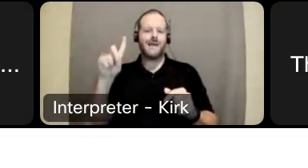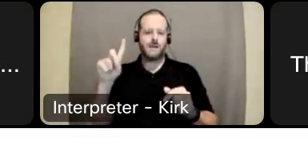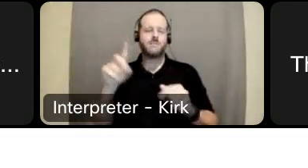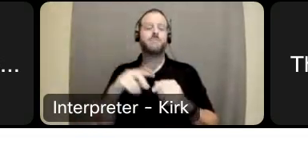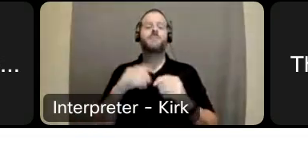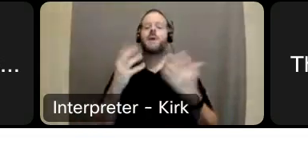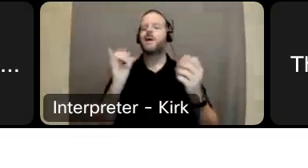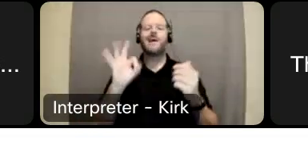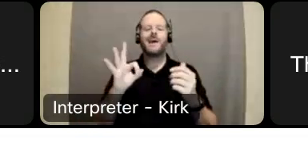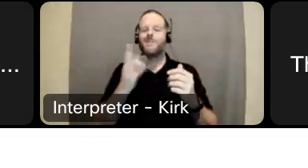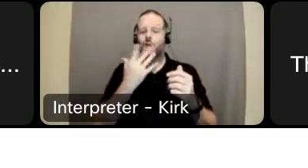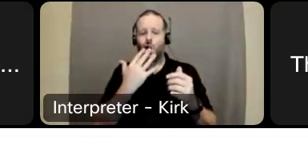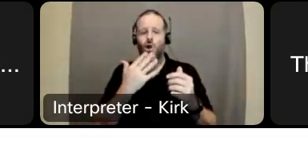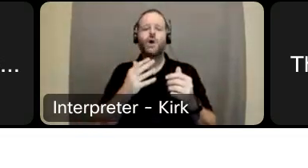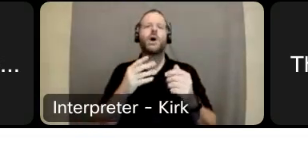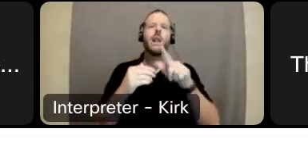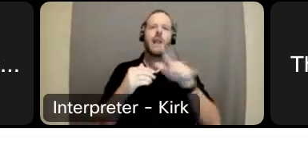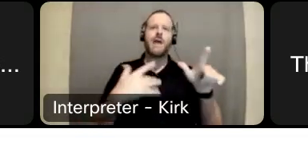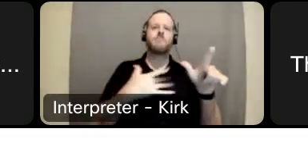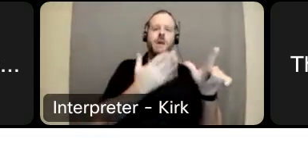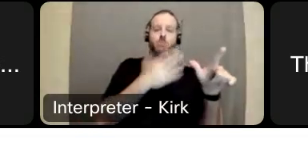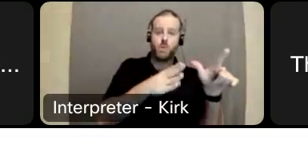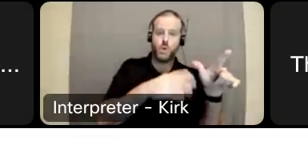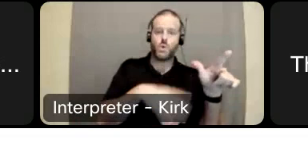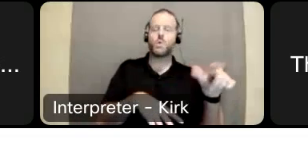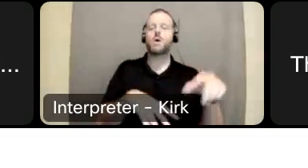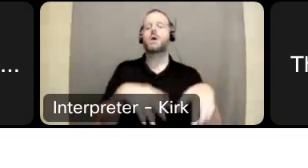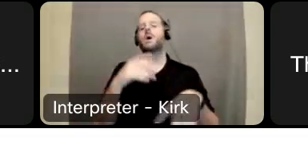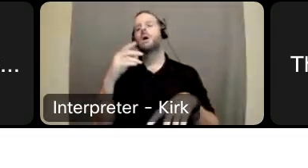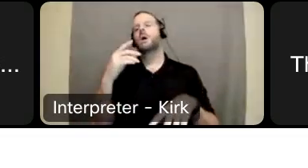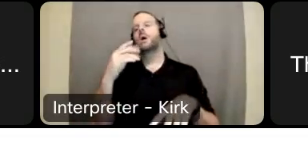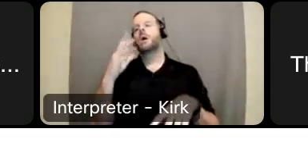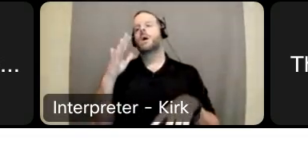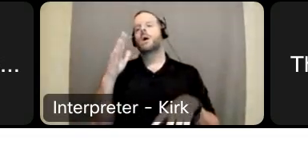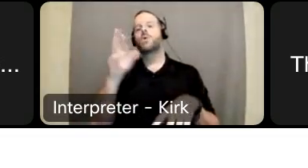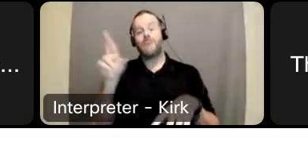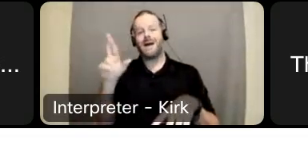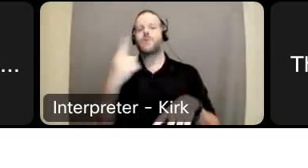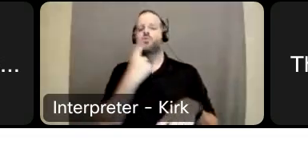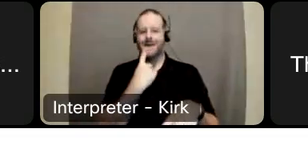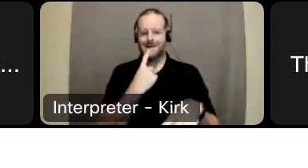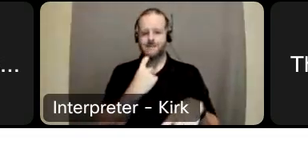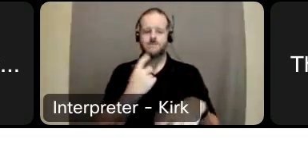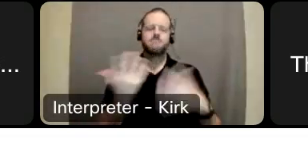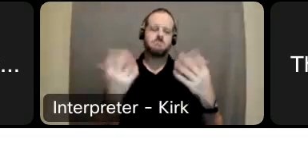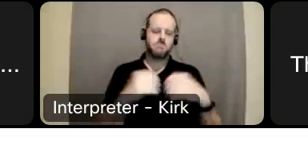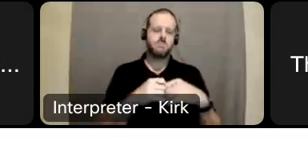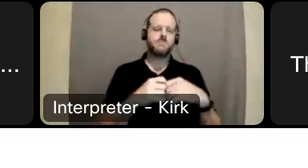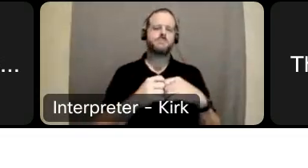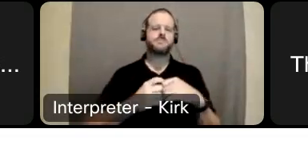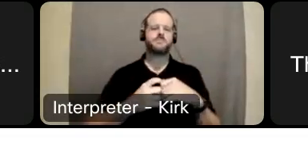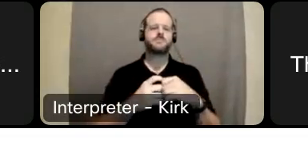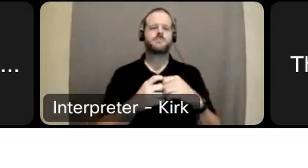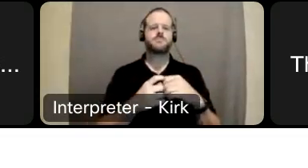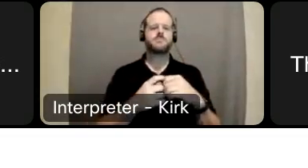color, X's or the left side will be in blue, red for the right side. And we're really looking at,